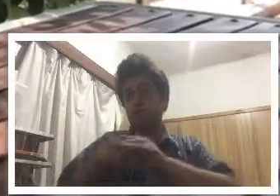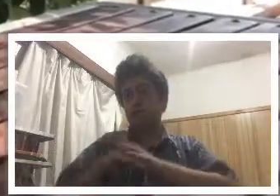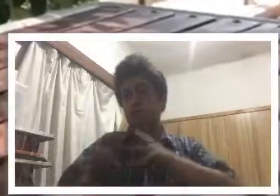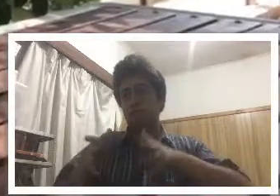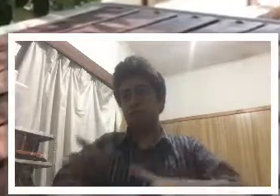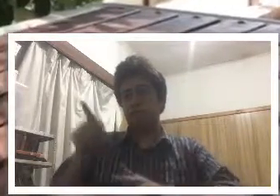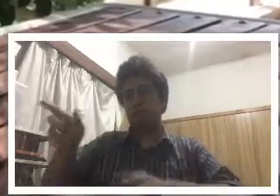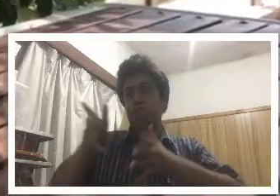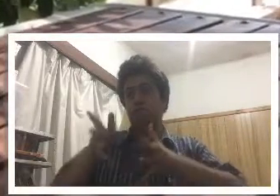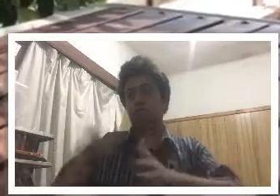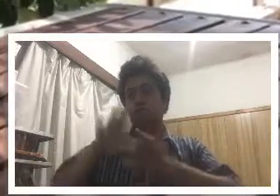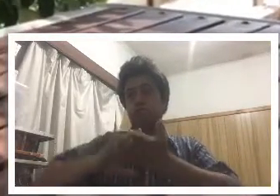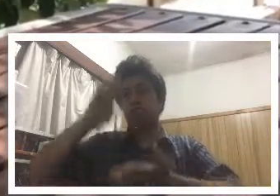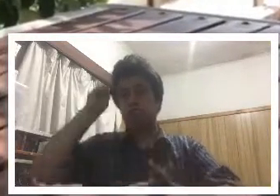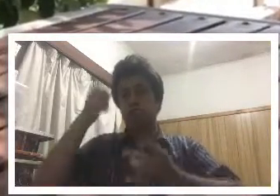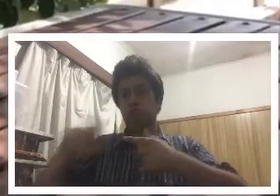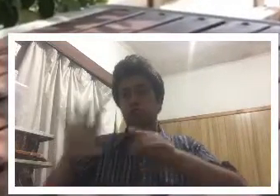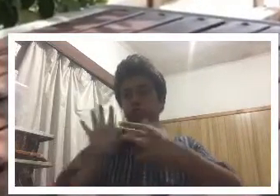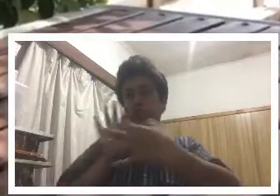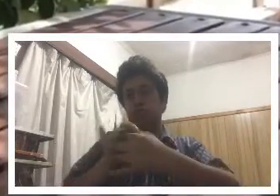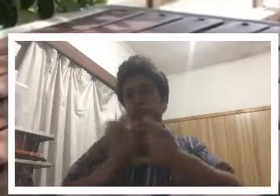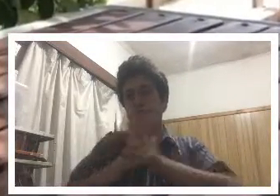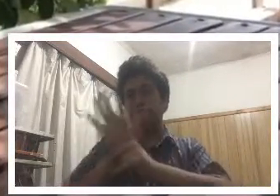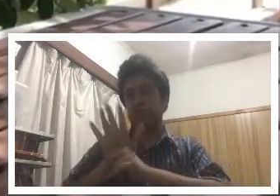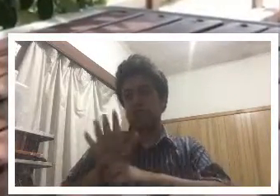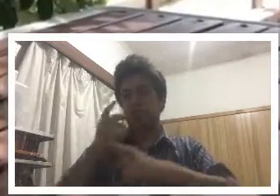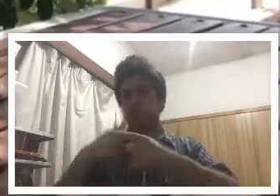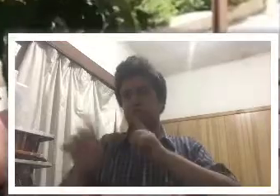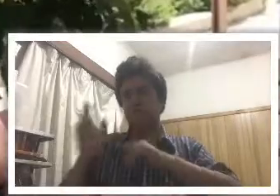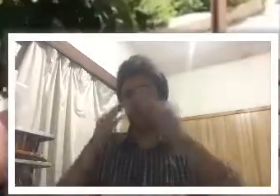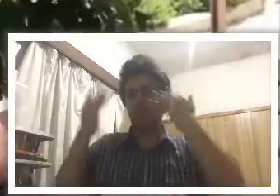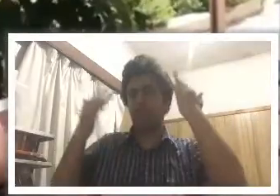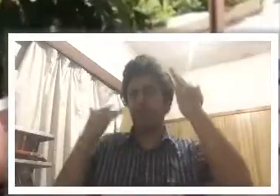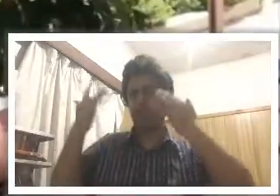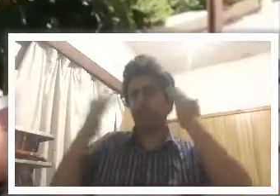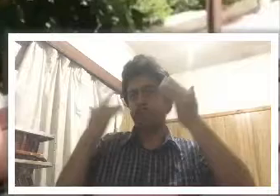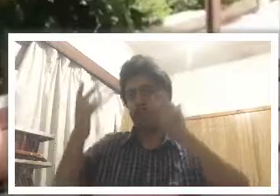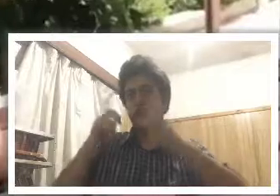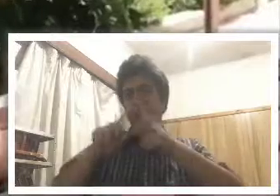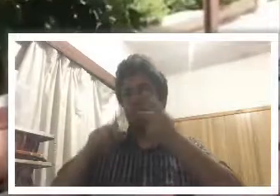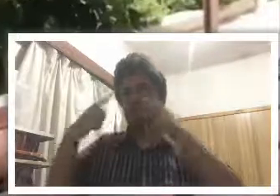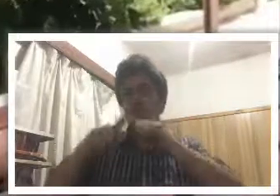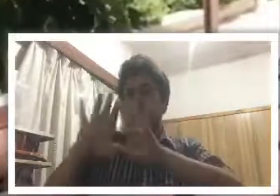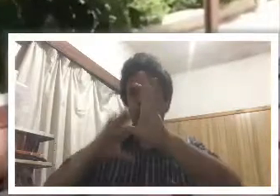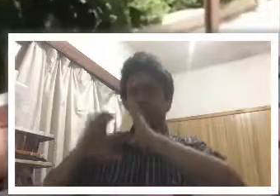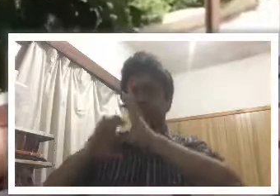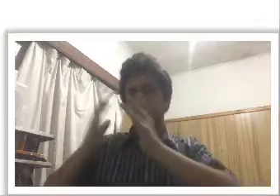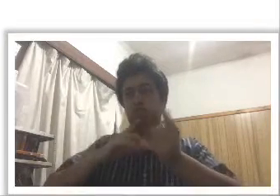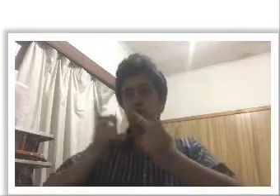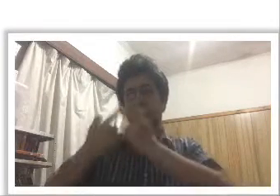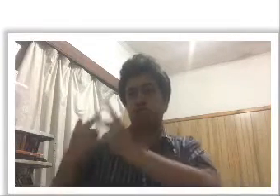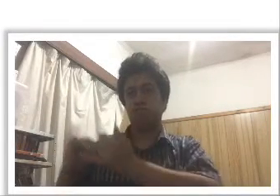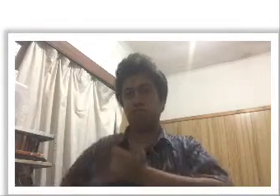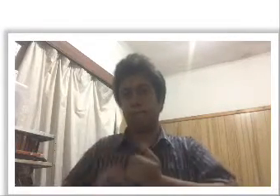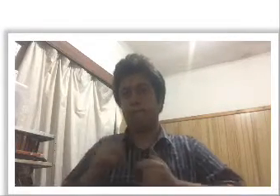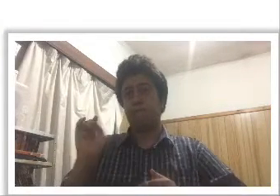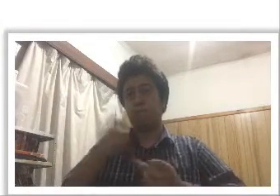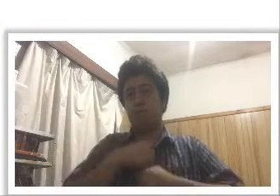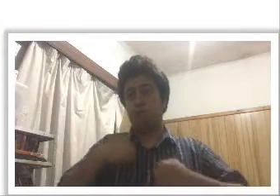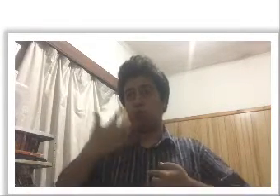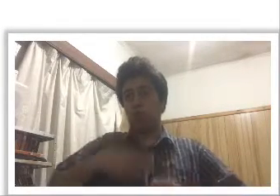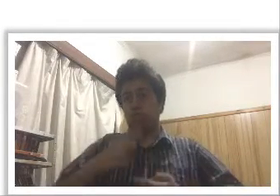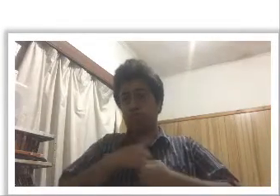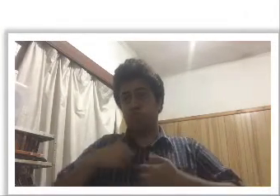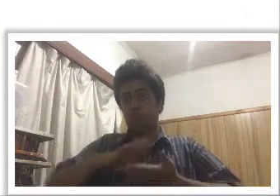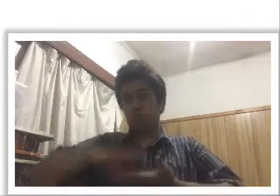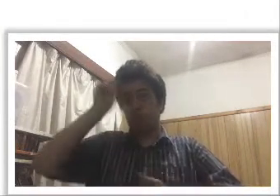as justice, compassion, empathy, and equality. These are things we'd like to see in our students. This semester,